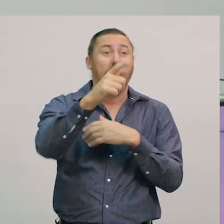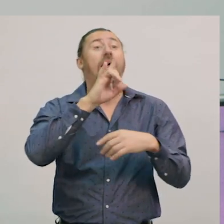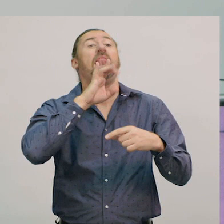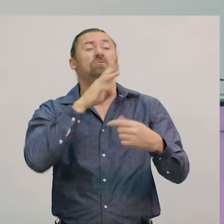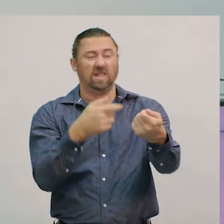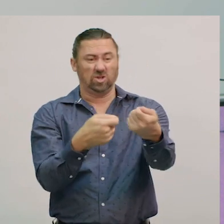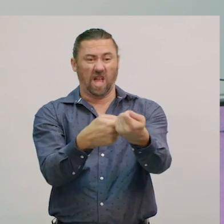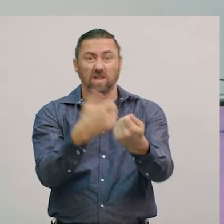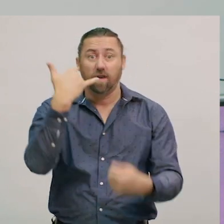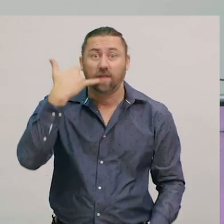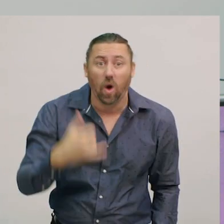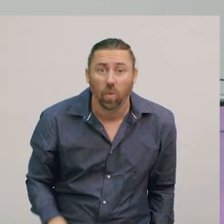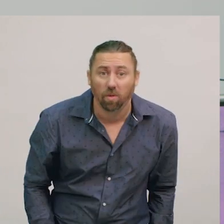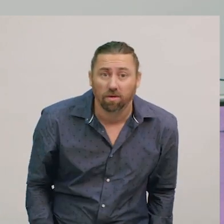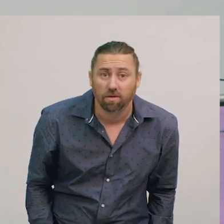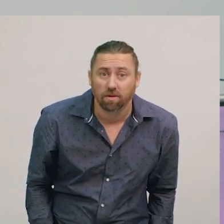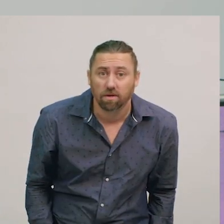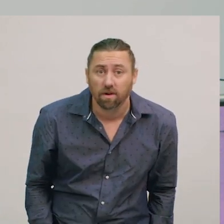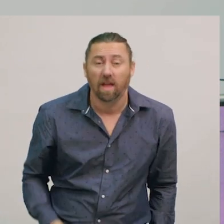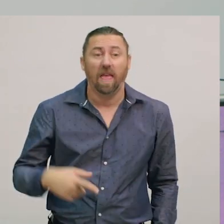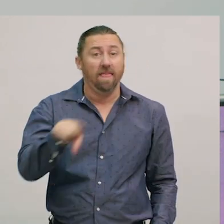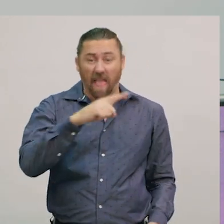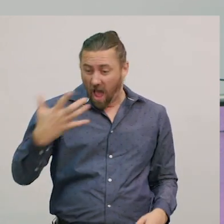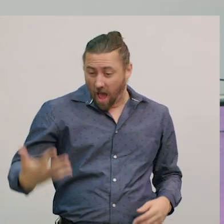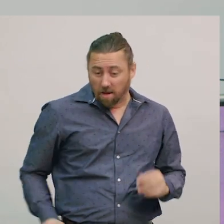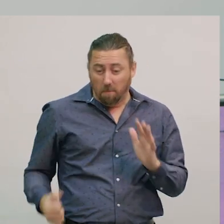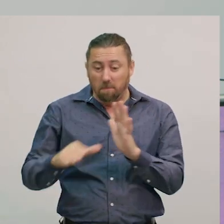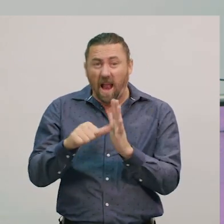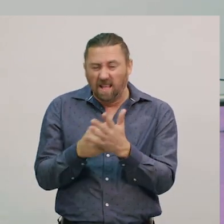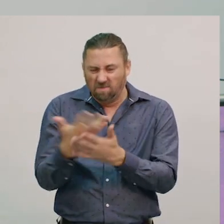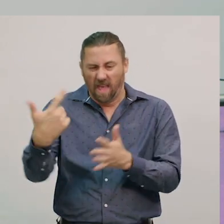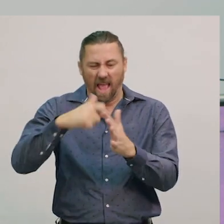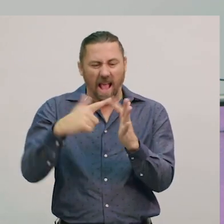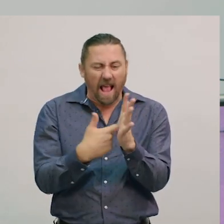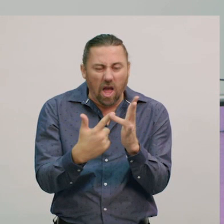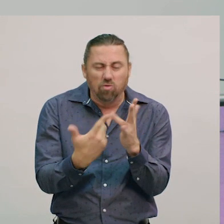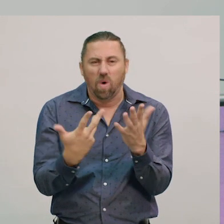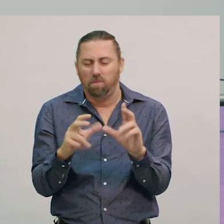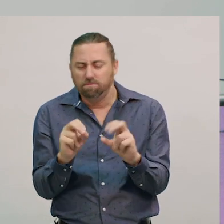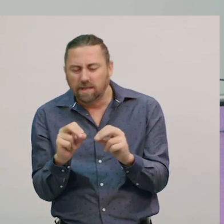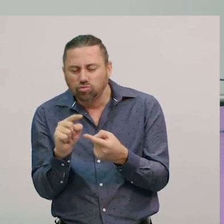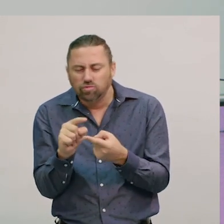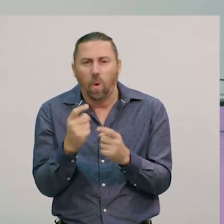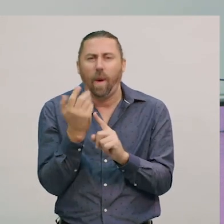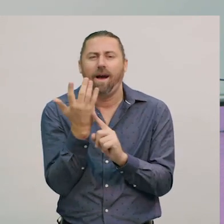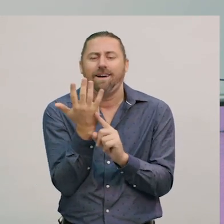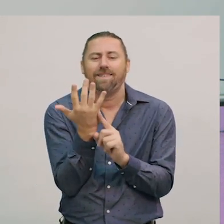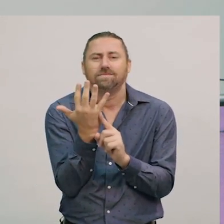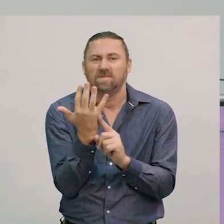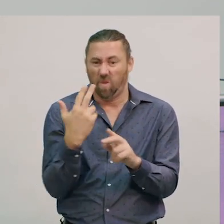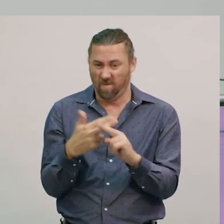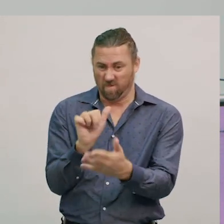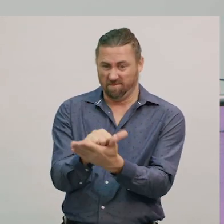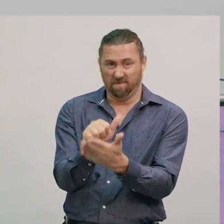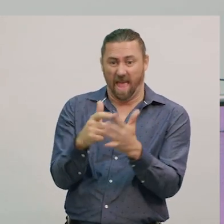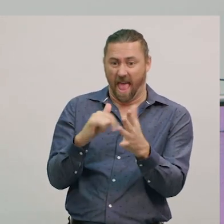phones, and they spend large portions of their income on kerosene, small batteries and candles to provide lights for their